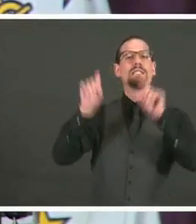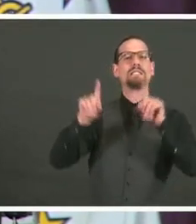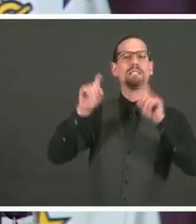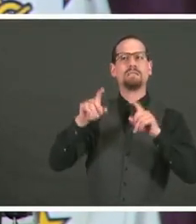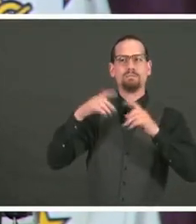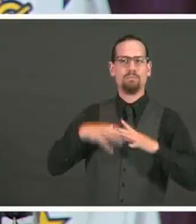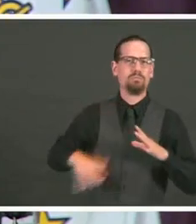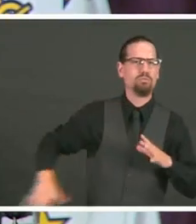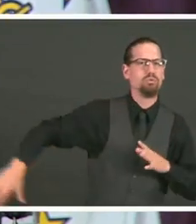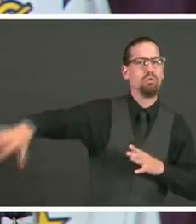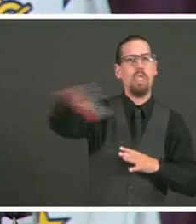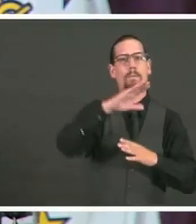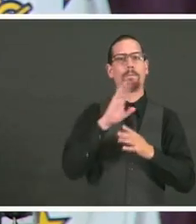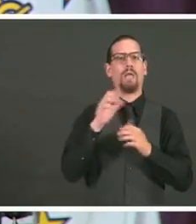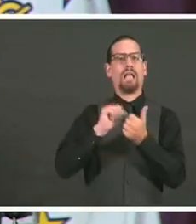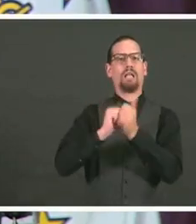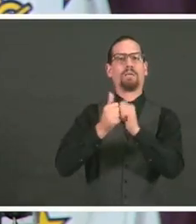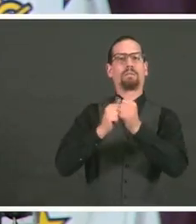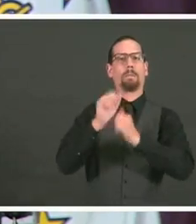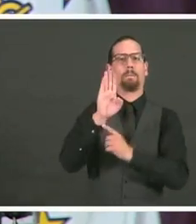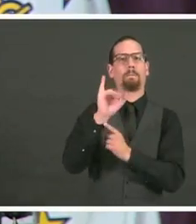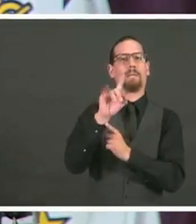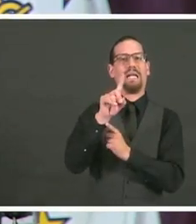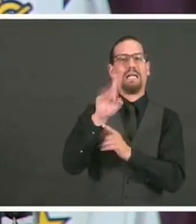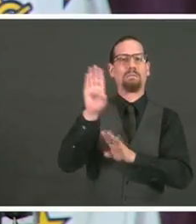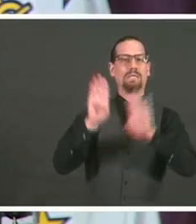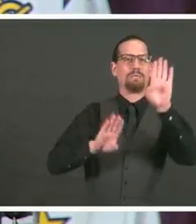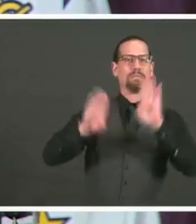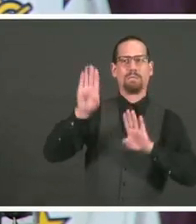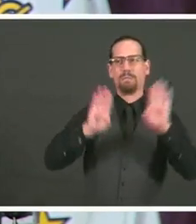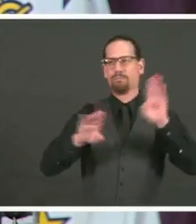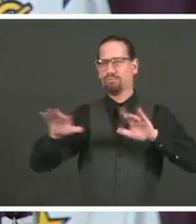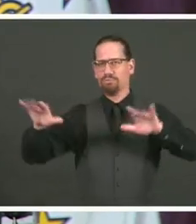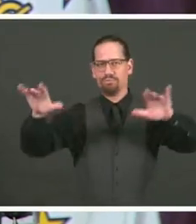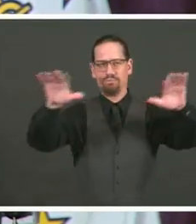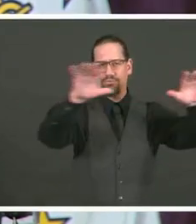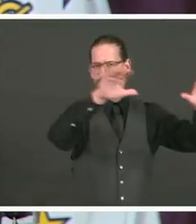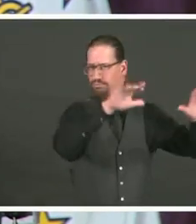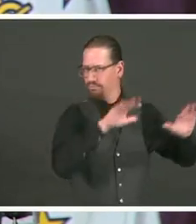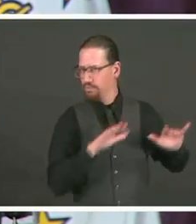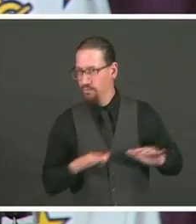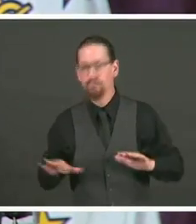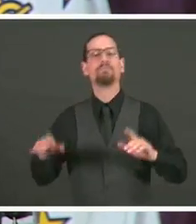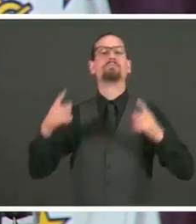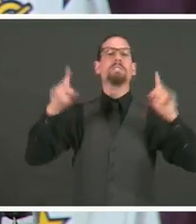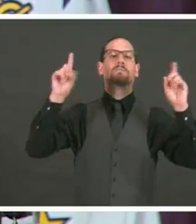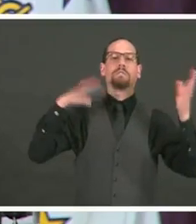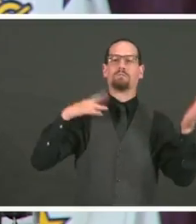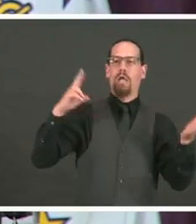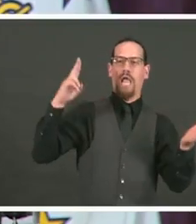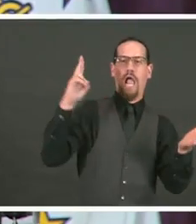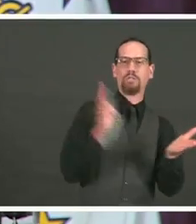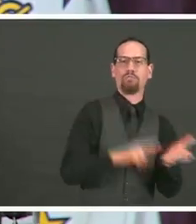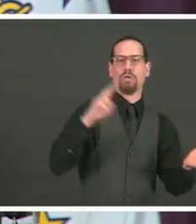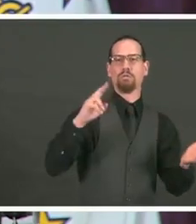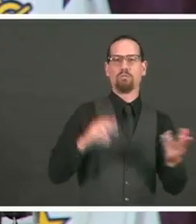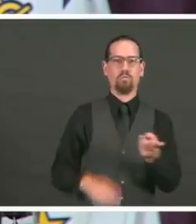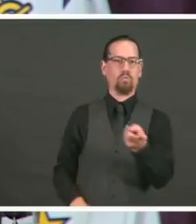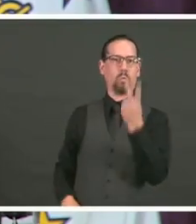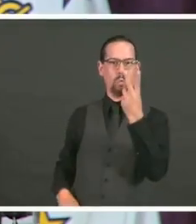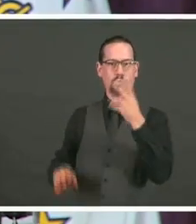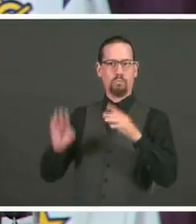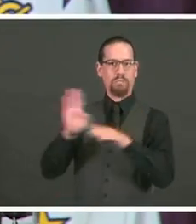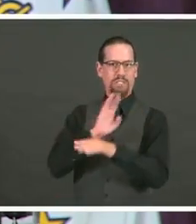process, we last week were able to contract with two new labs, AccuReference